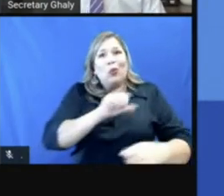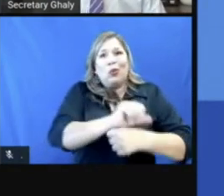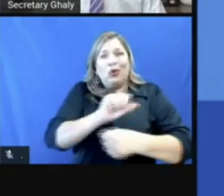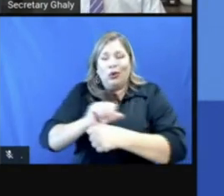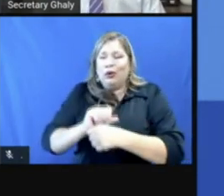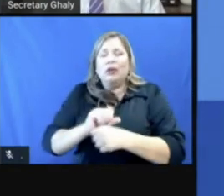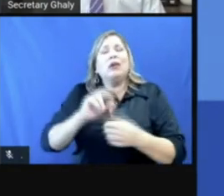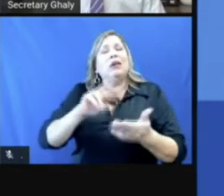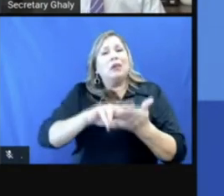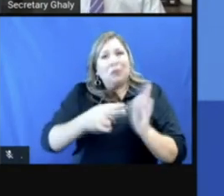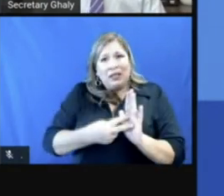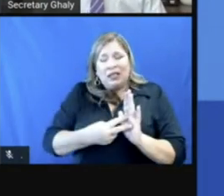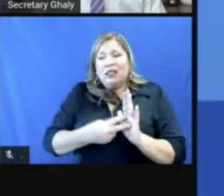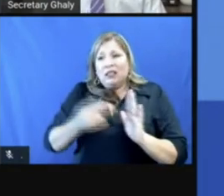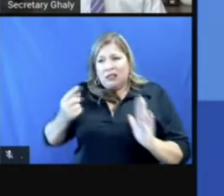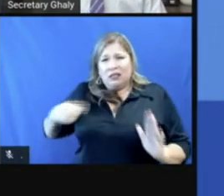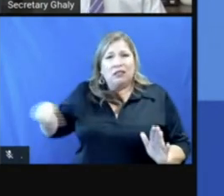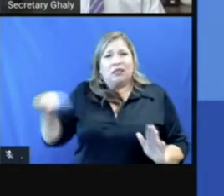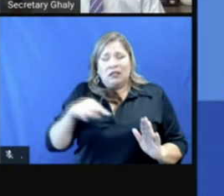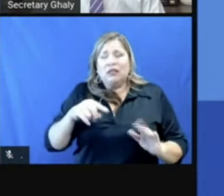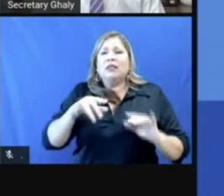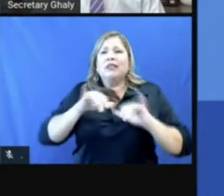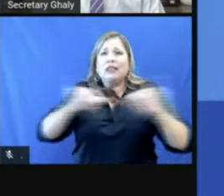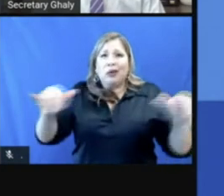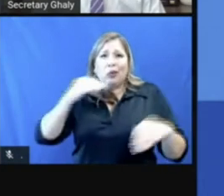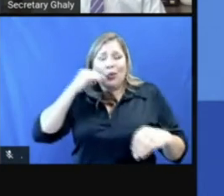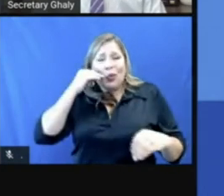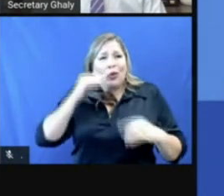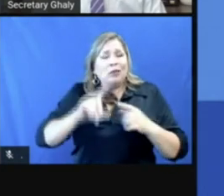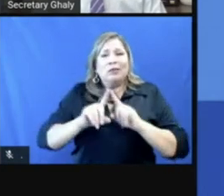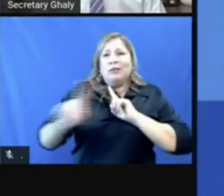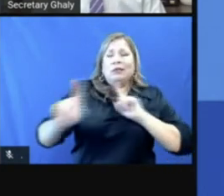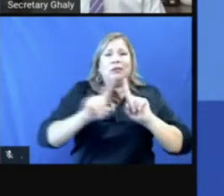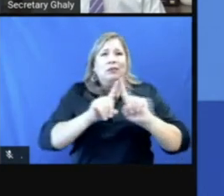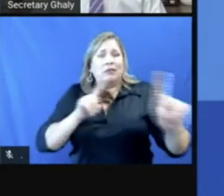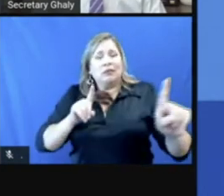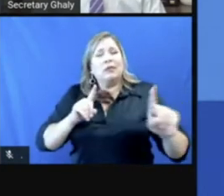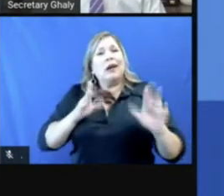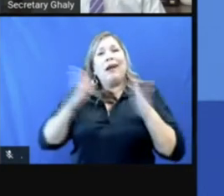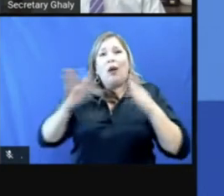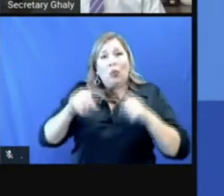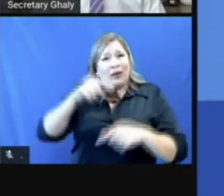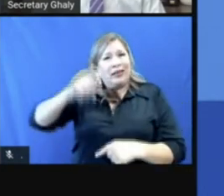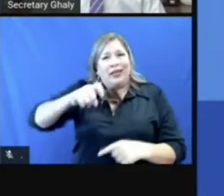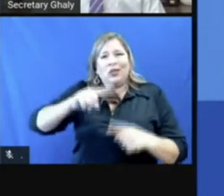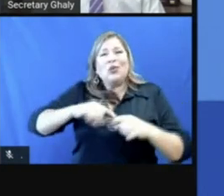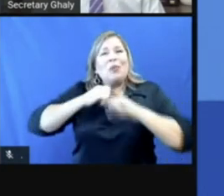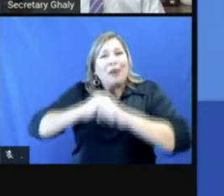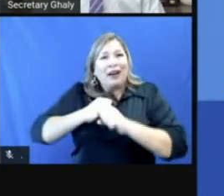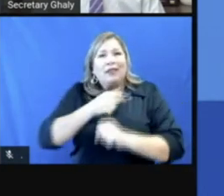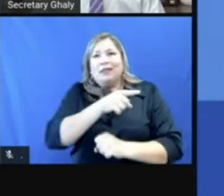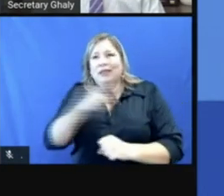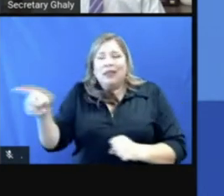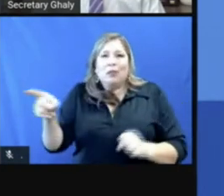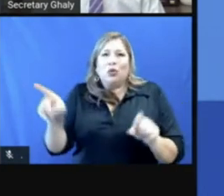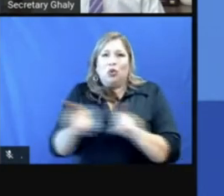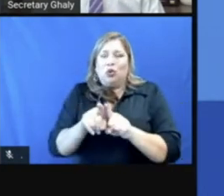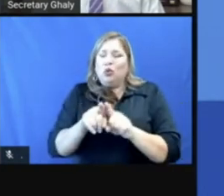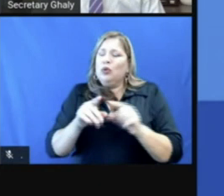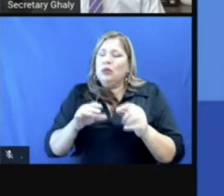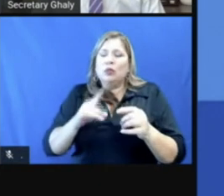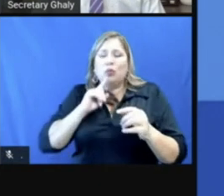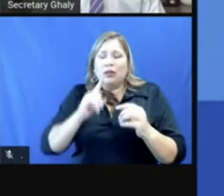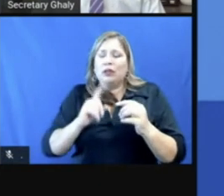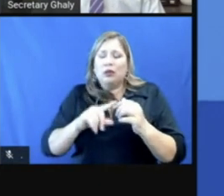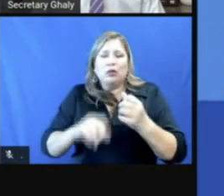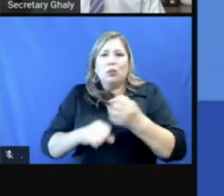we can to support and protect those populations. And frankly, this is going to help us stop the surge faster and